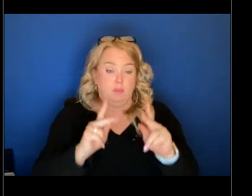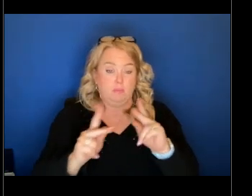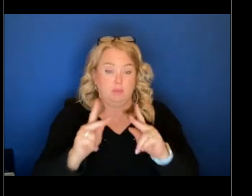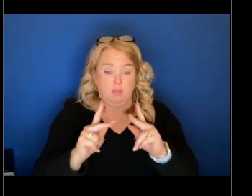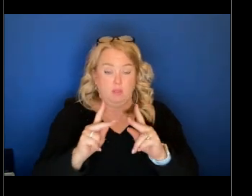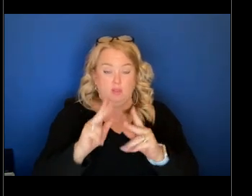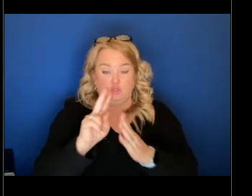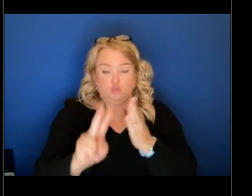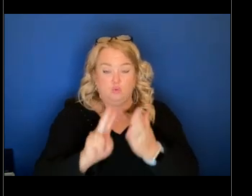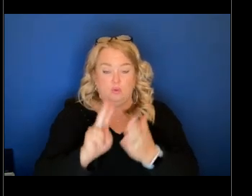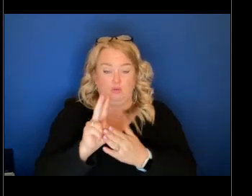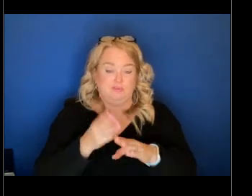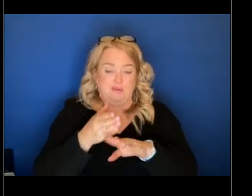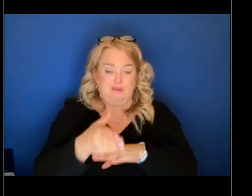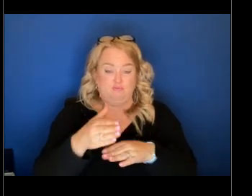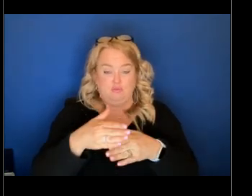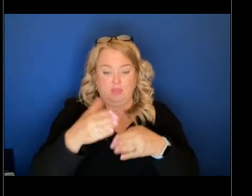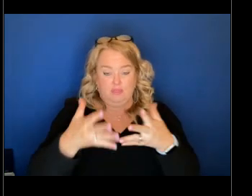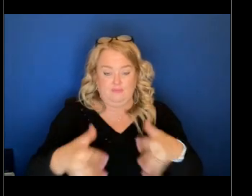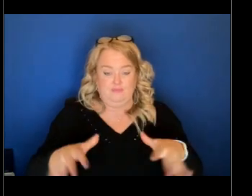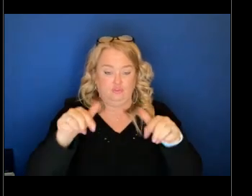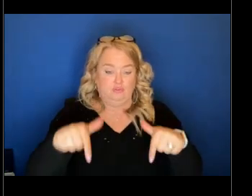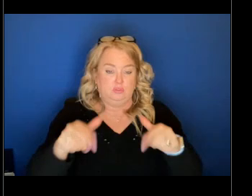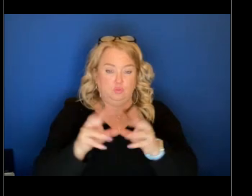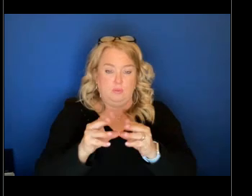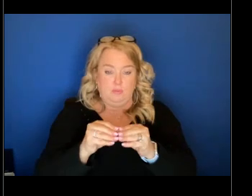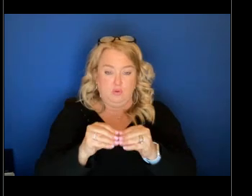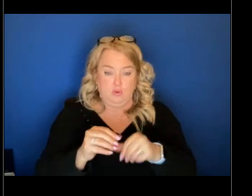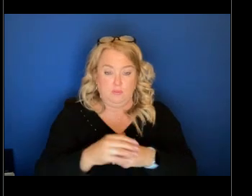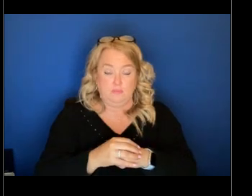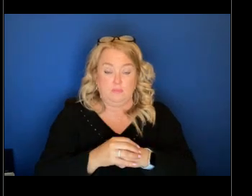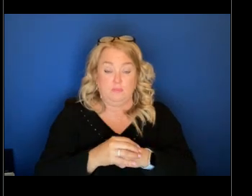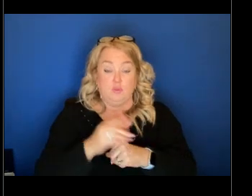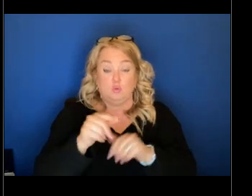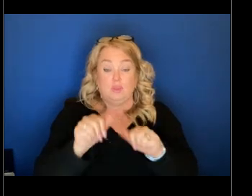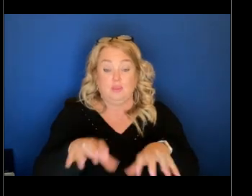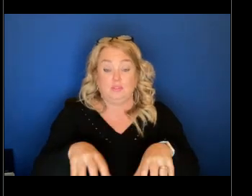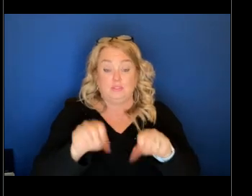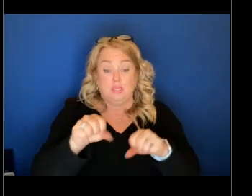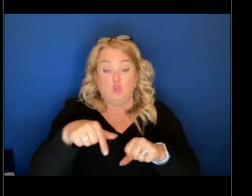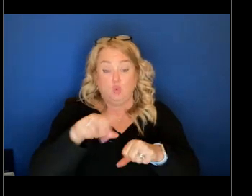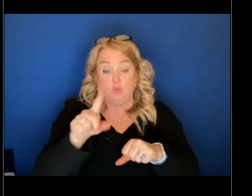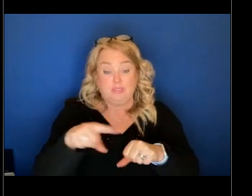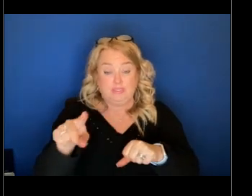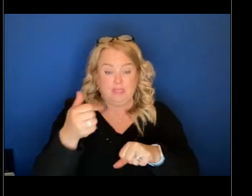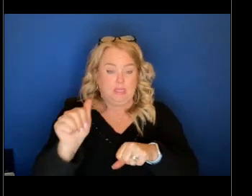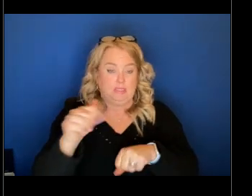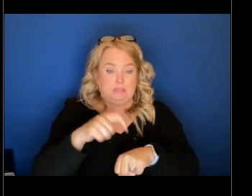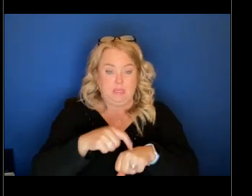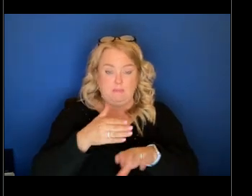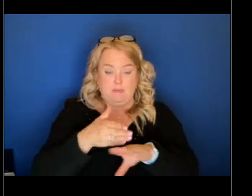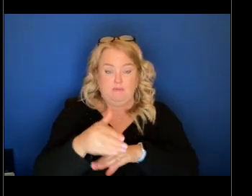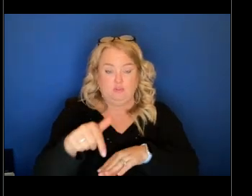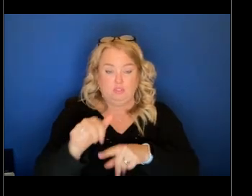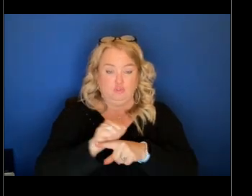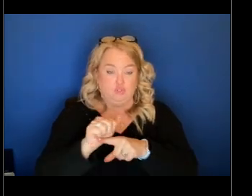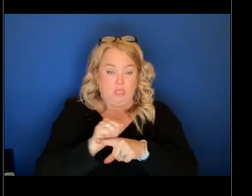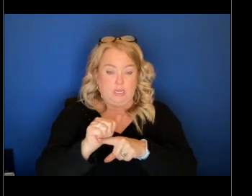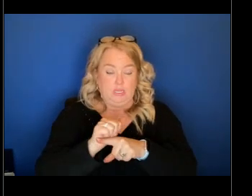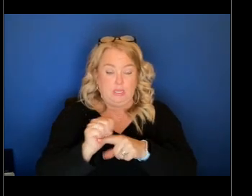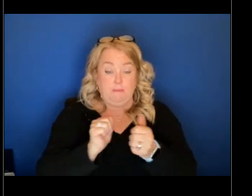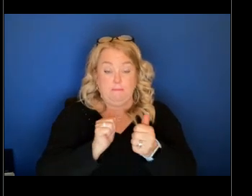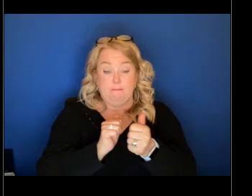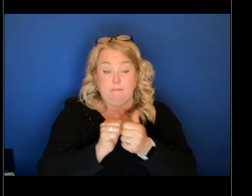2 hours after the end of the webinar. You may take the quiz at any time following this training, and